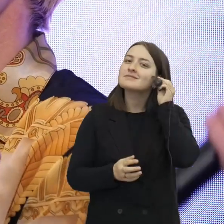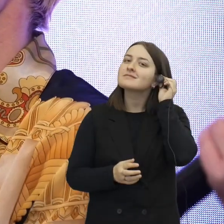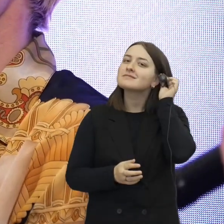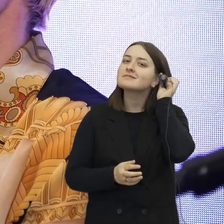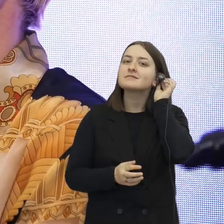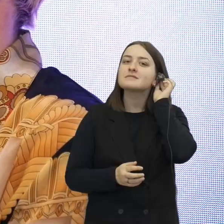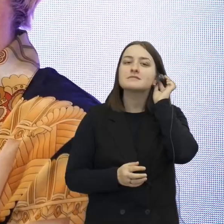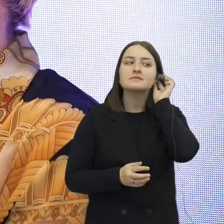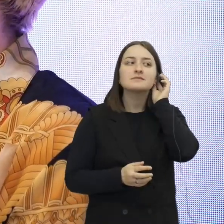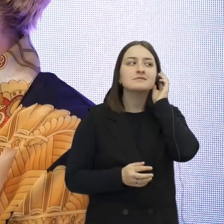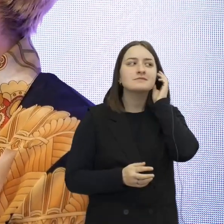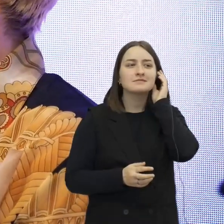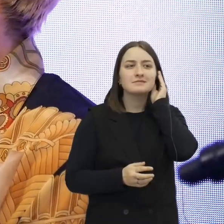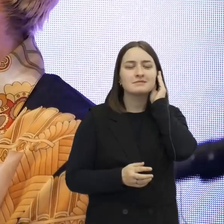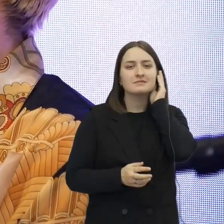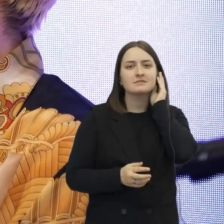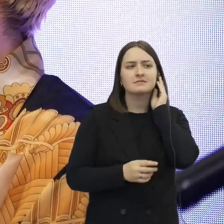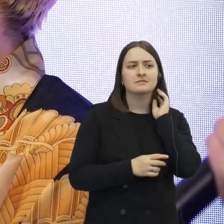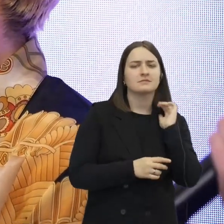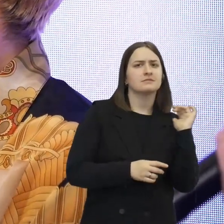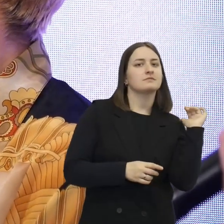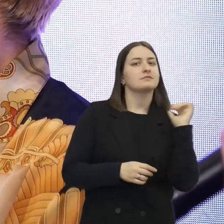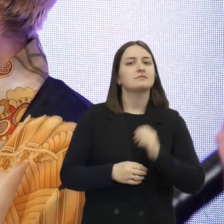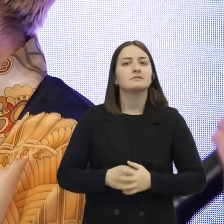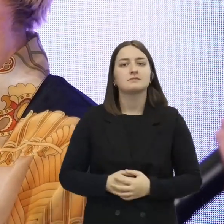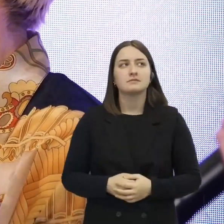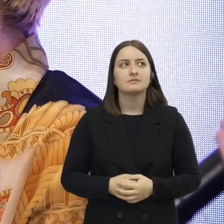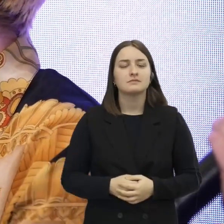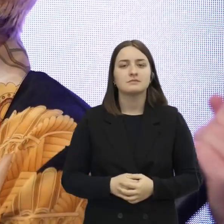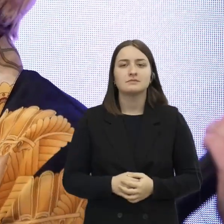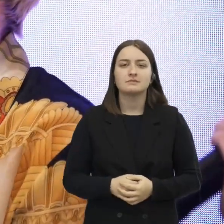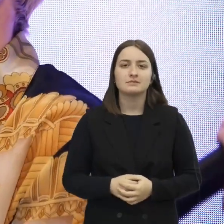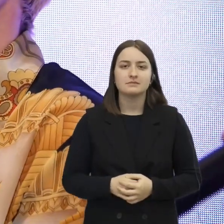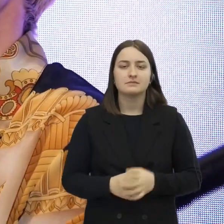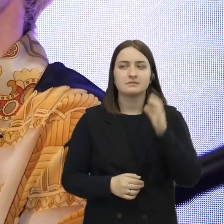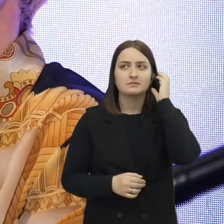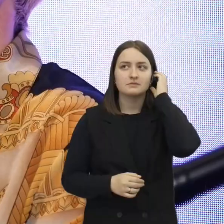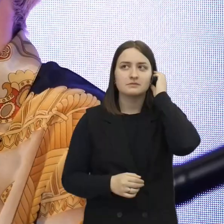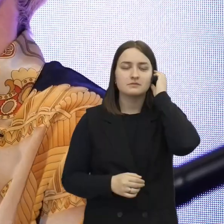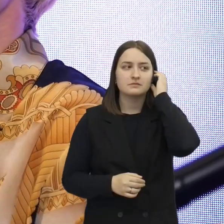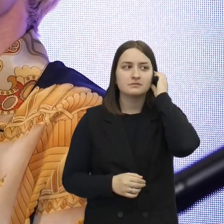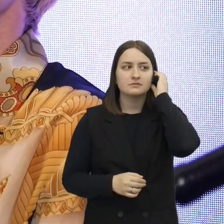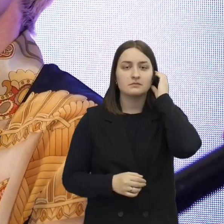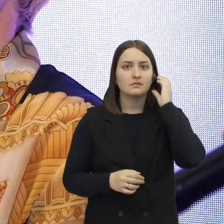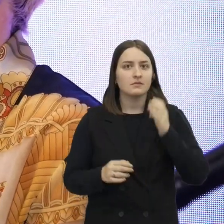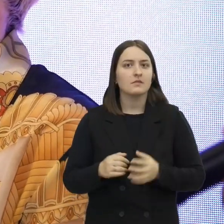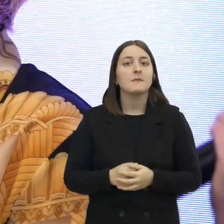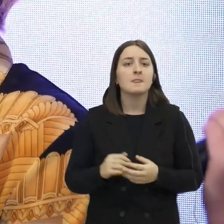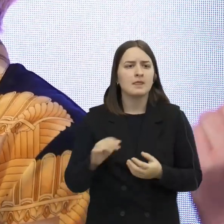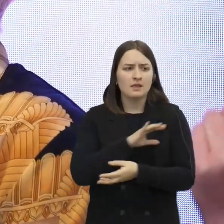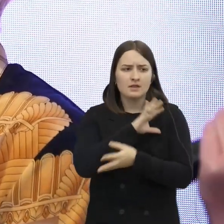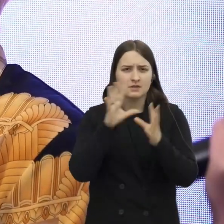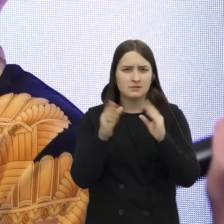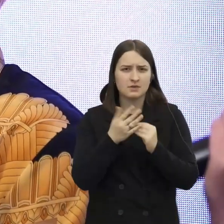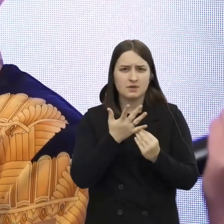often we hear the argument, for example, that in Palestine they are very, very homophobic or this kind of things, and kind of people